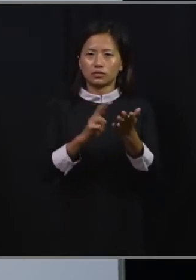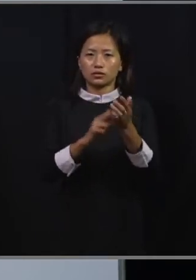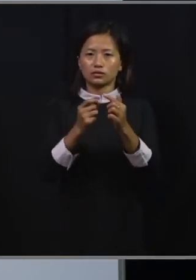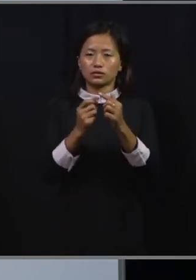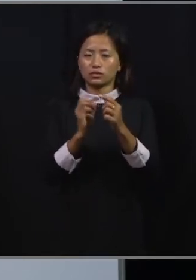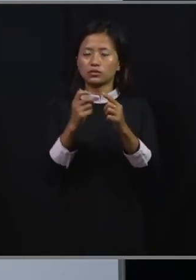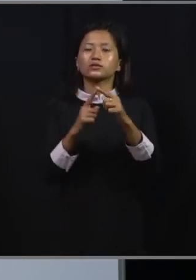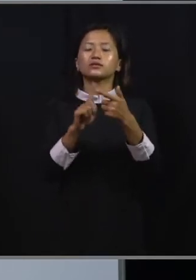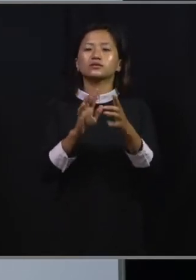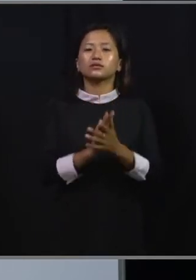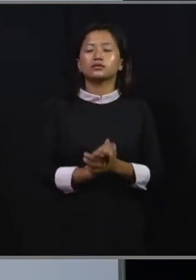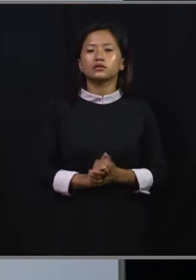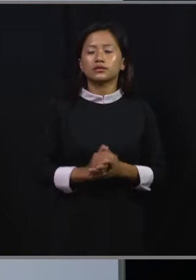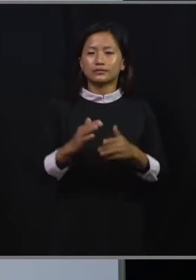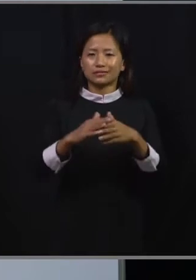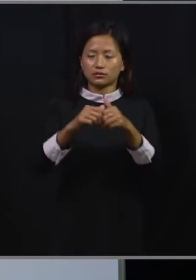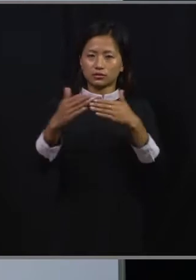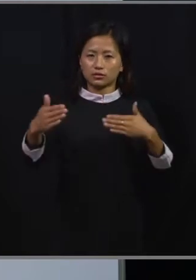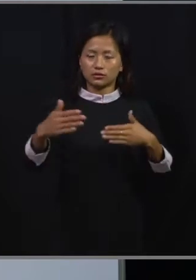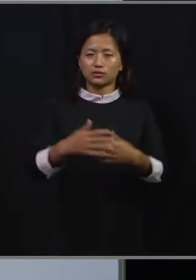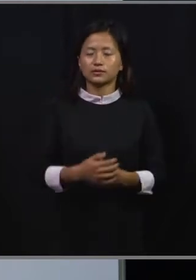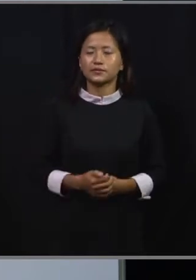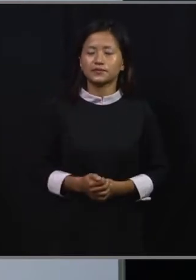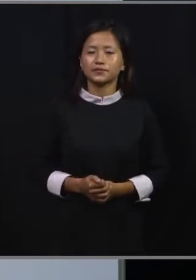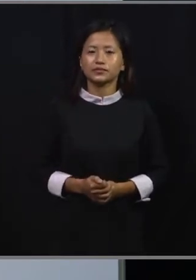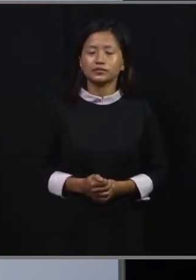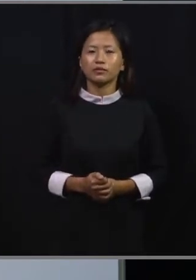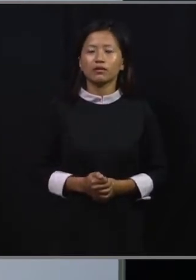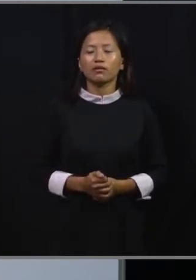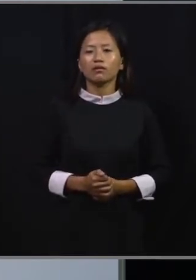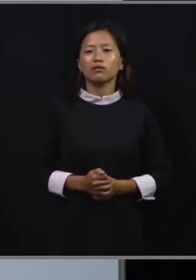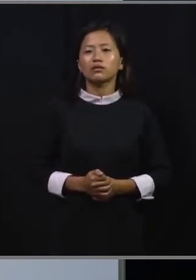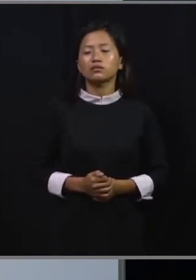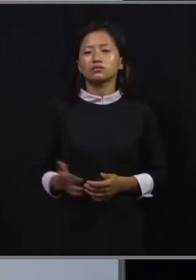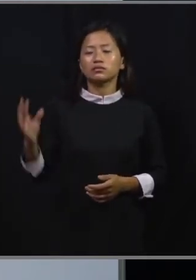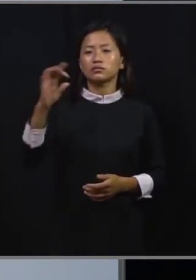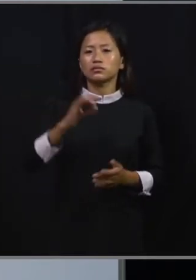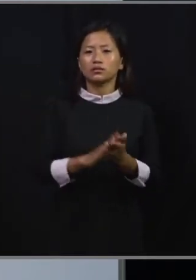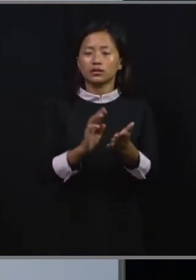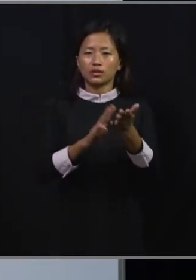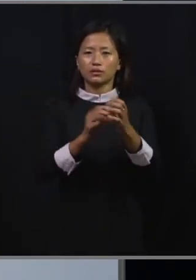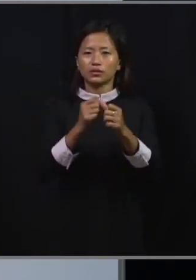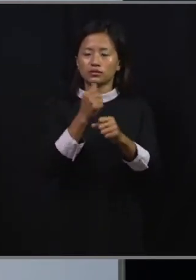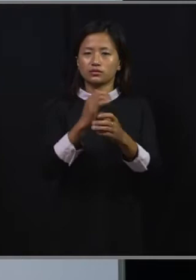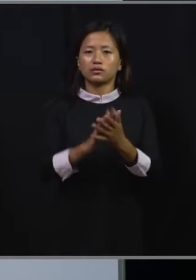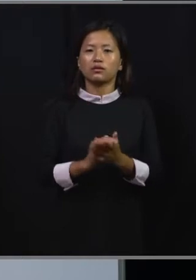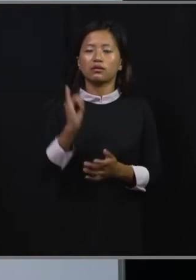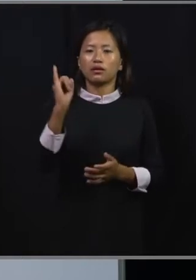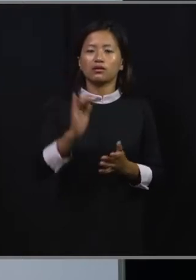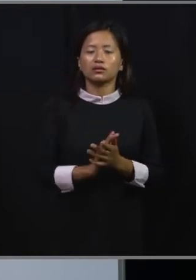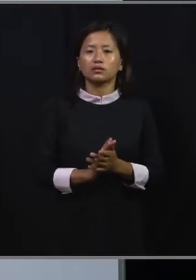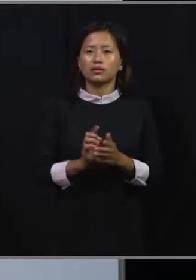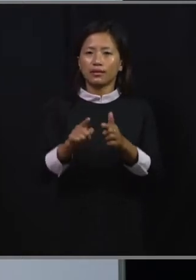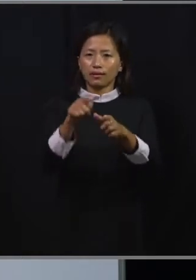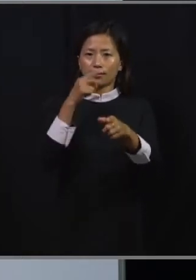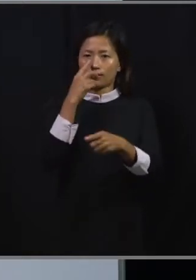object distance. So I'll write here V naught divided by U naught. Okay. For again magnification for what? Eye